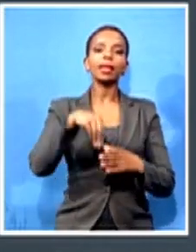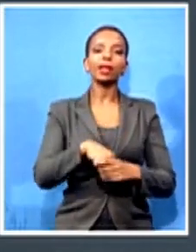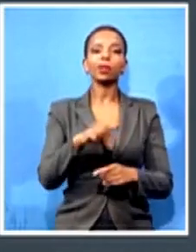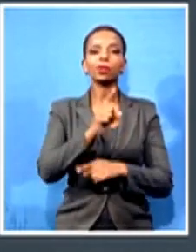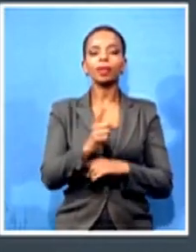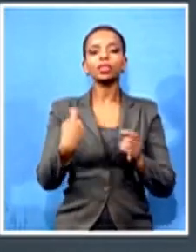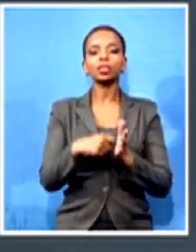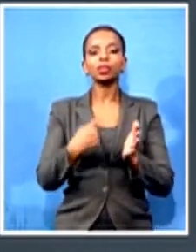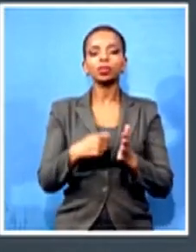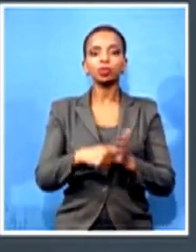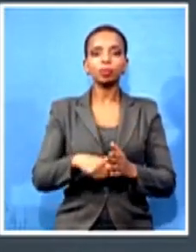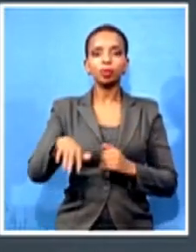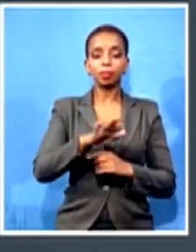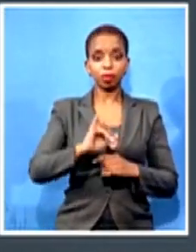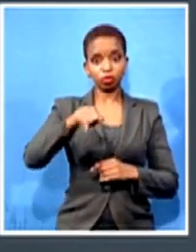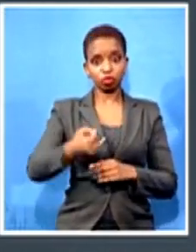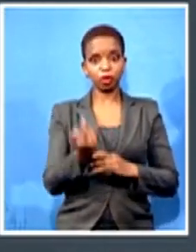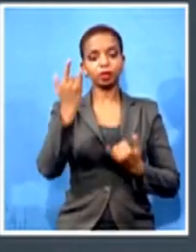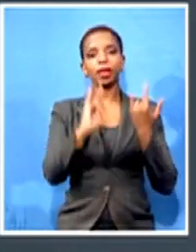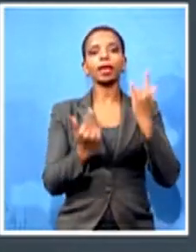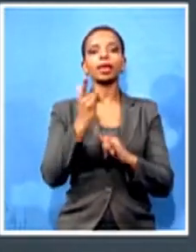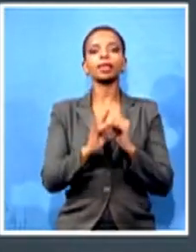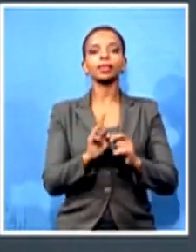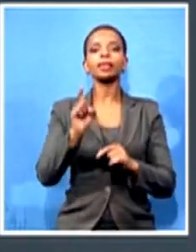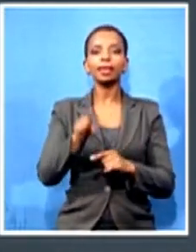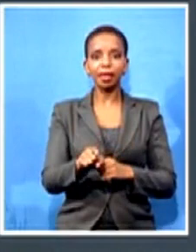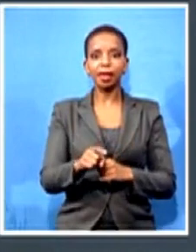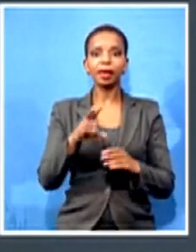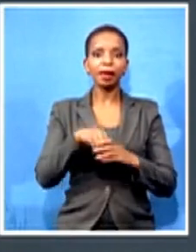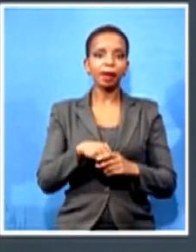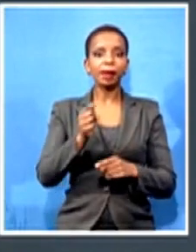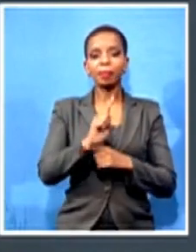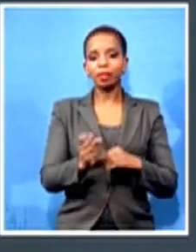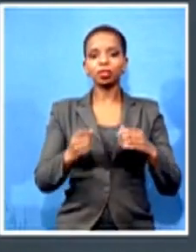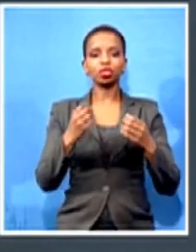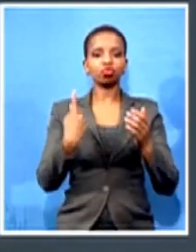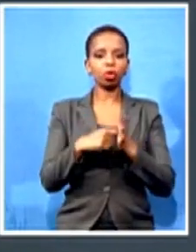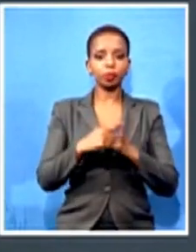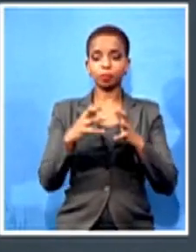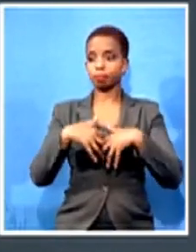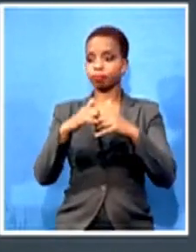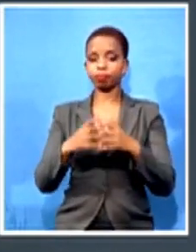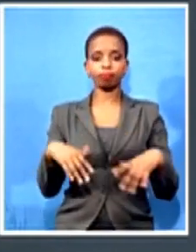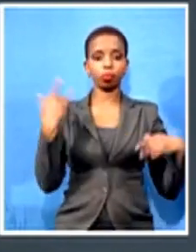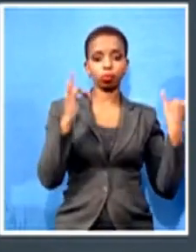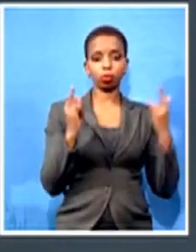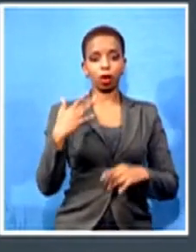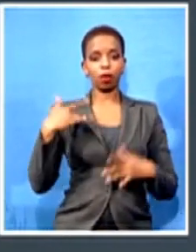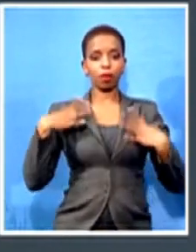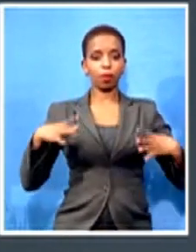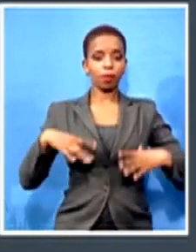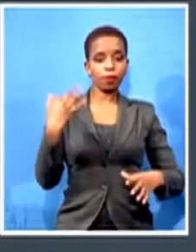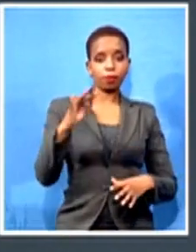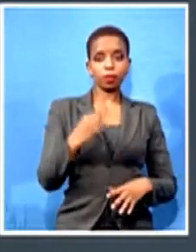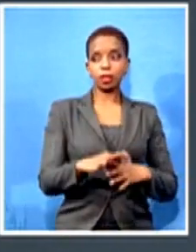known for its informal fashion pop-up stores. Under lockdown level 3, throngs of people are making their way to these stores